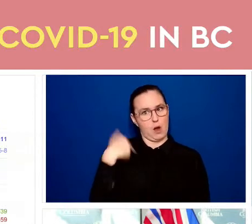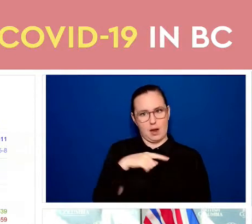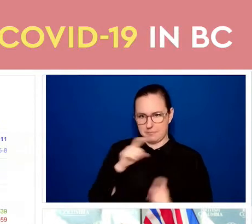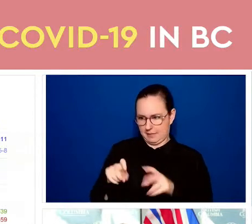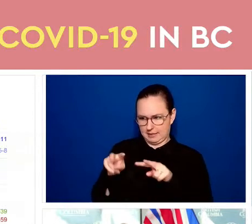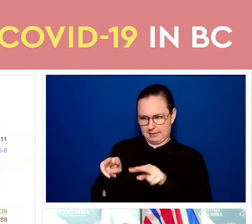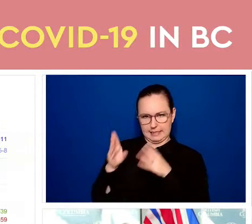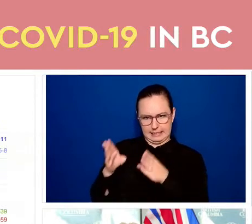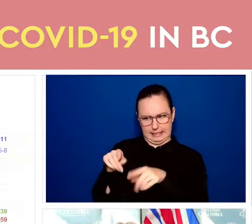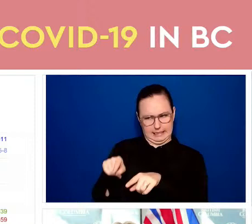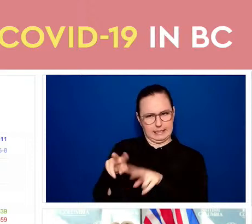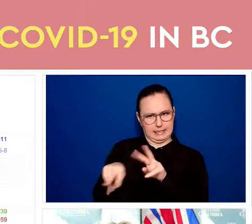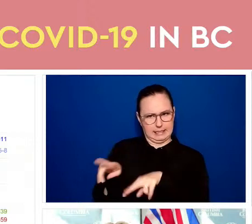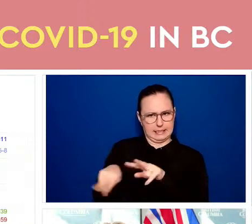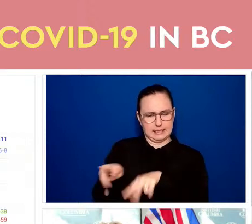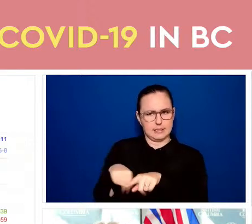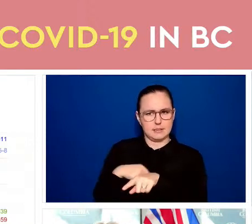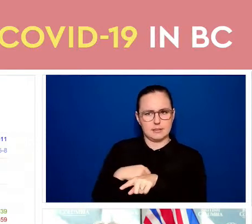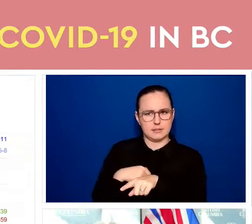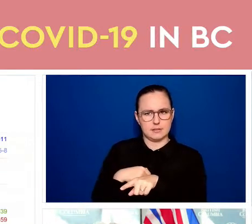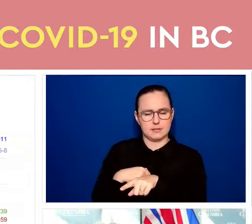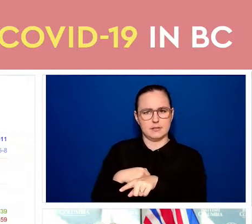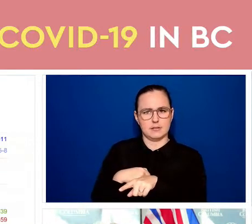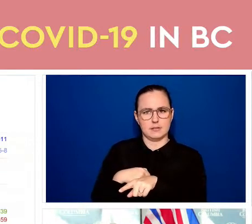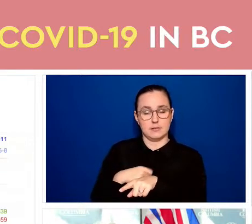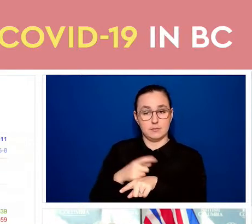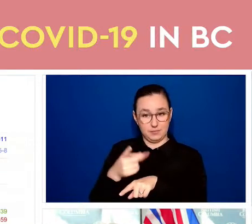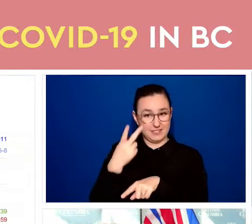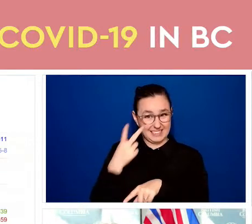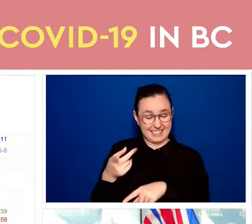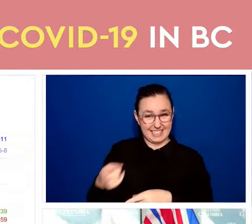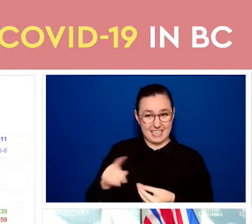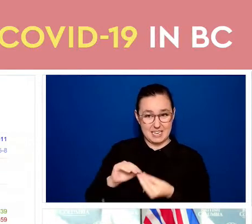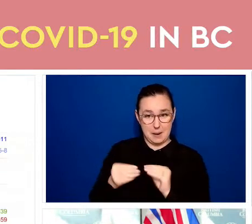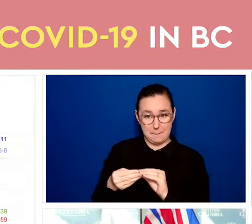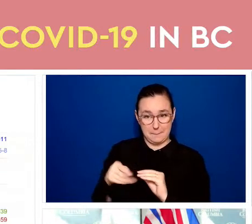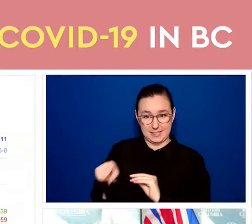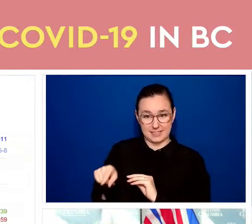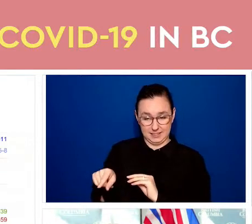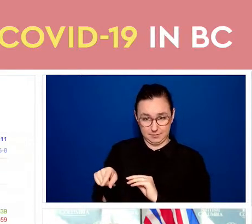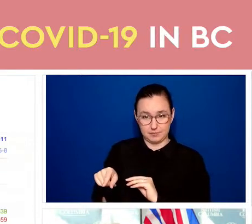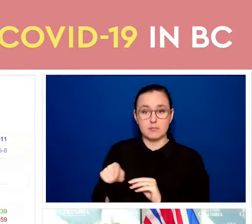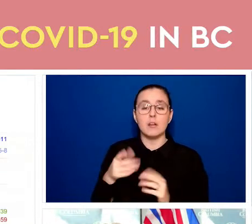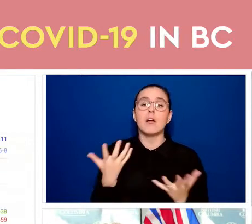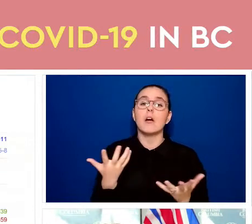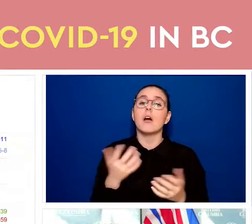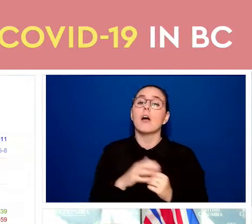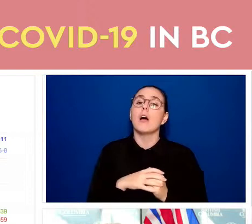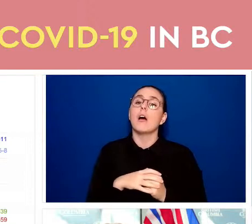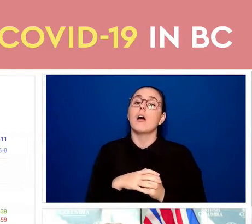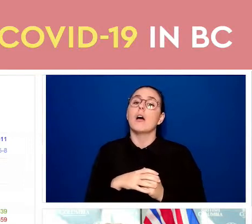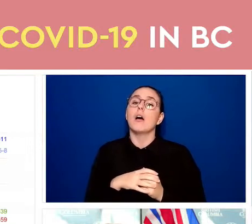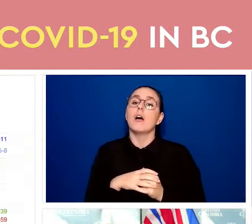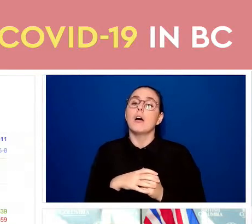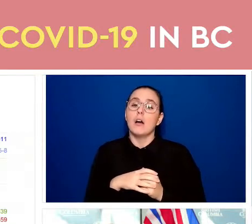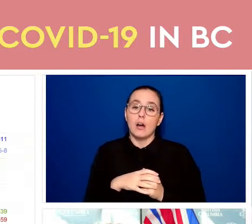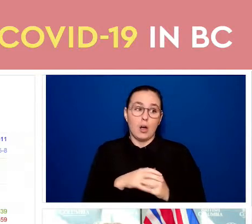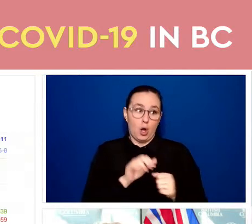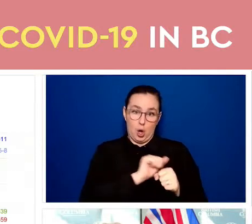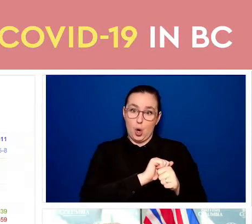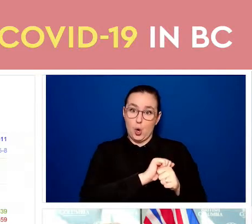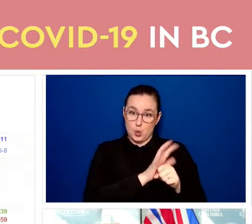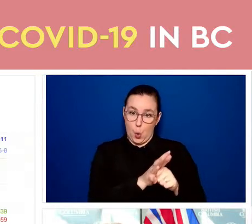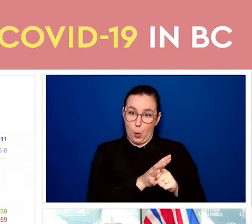The rates that we're seeing right now of COVID-19 per 100,000 population is going up quite